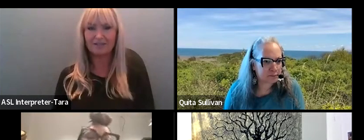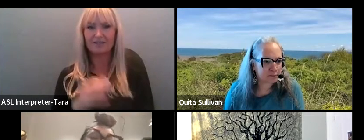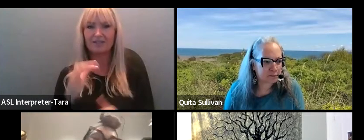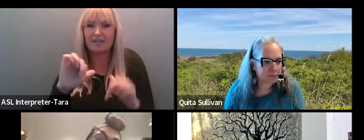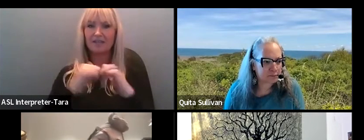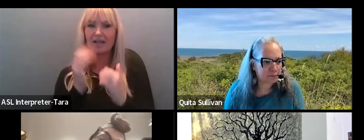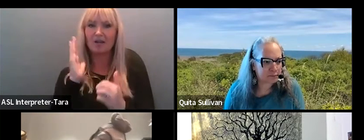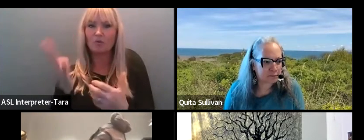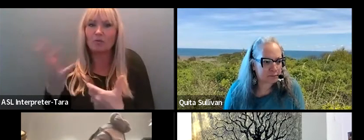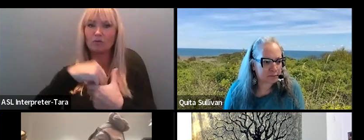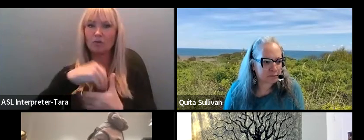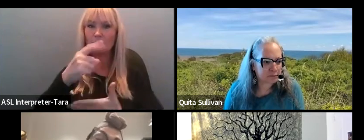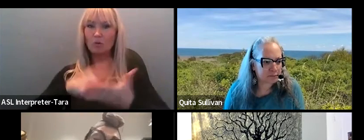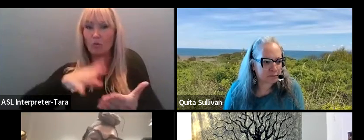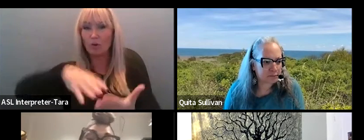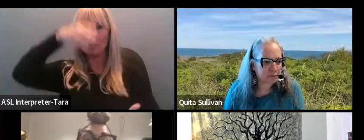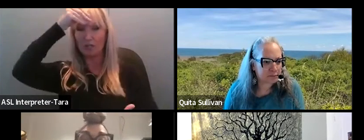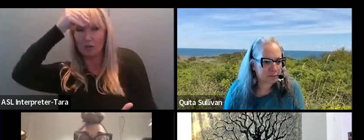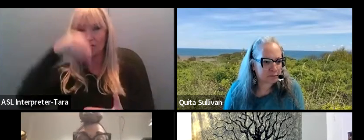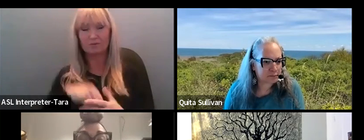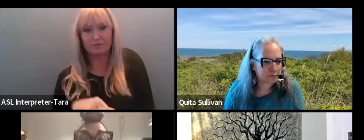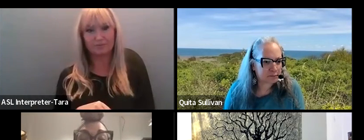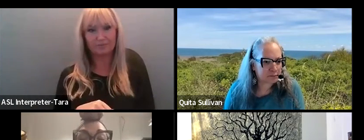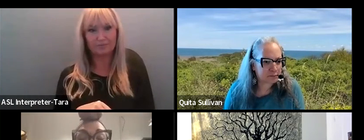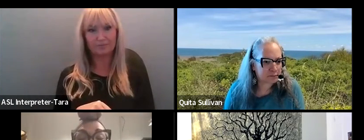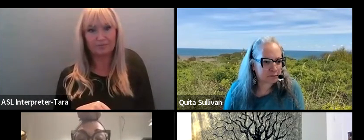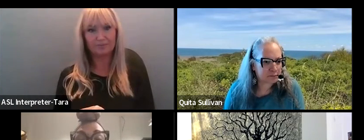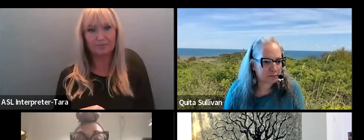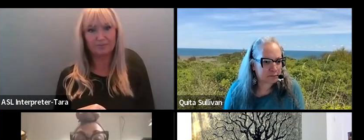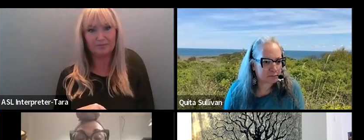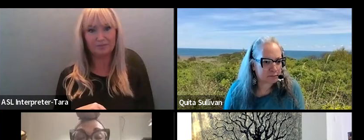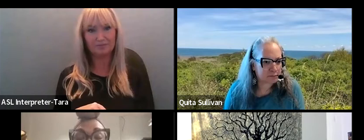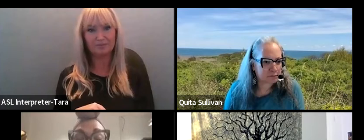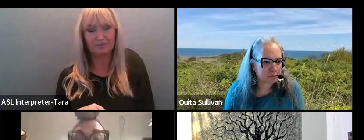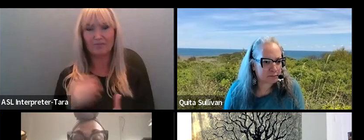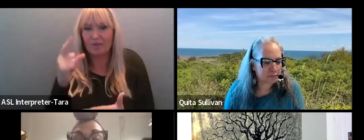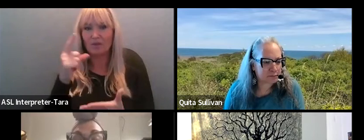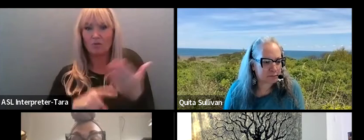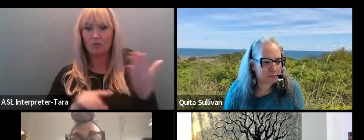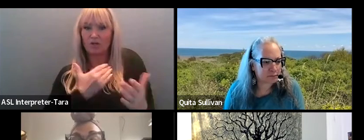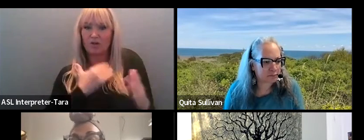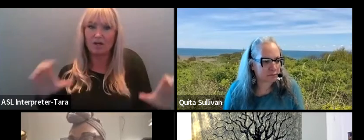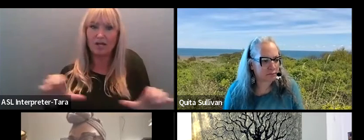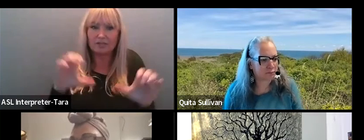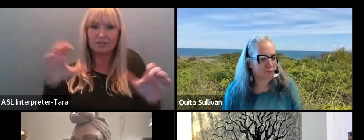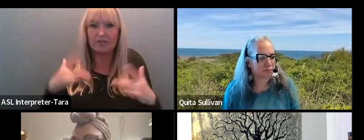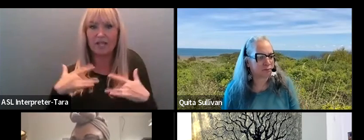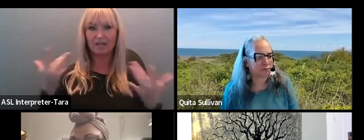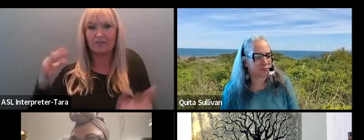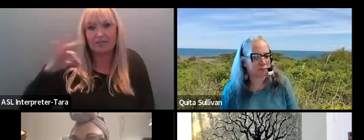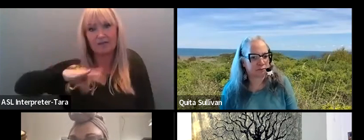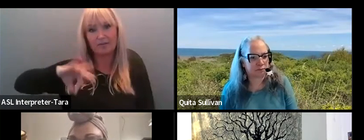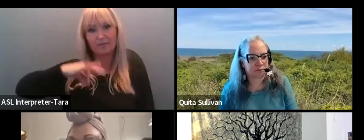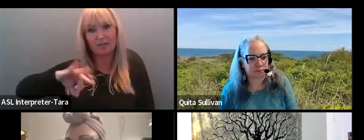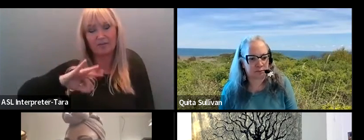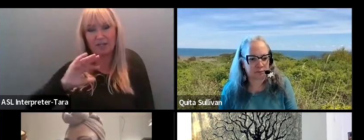learn from our hosts? To what extent are our activities and events benefiting our